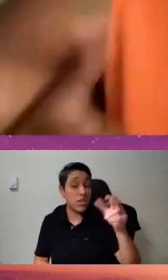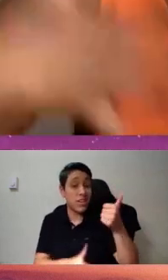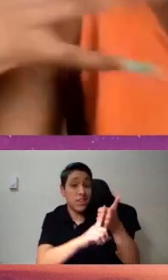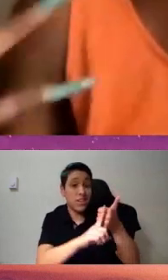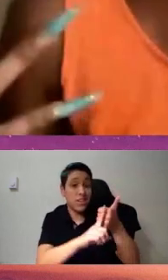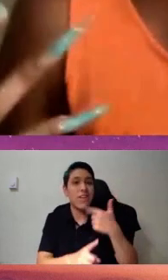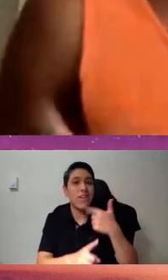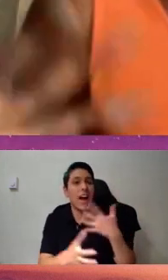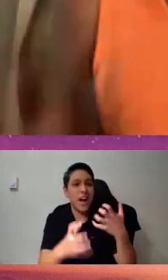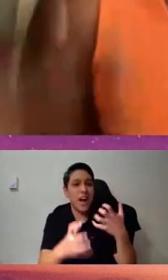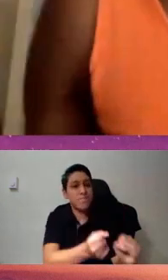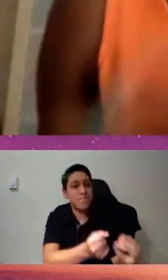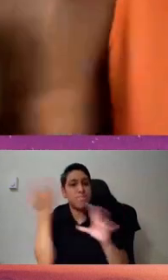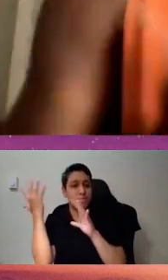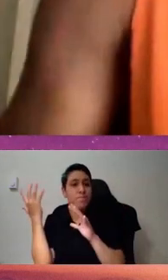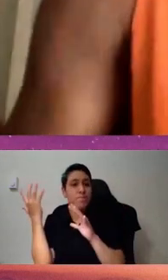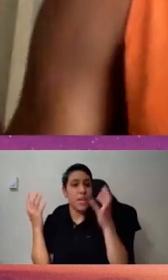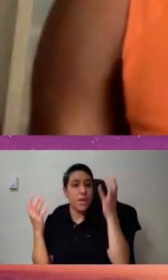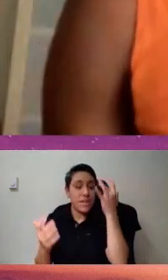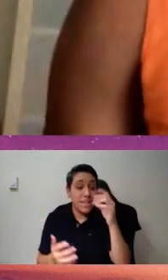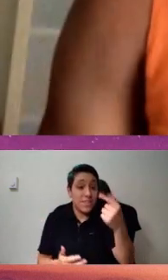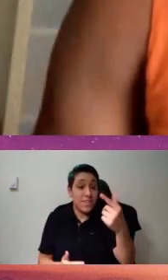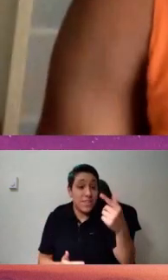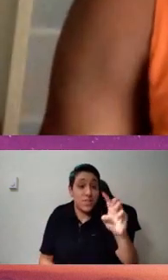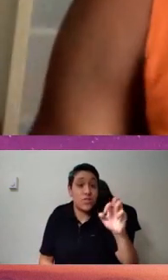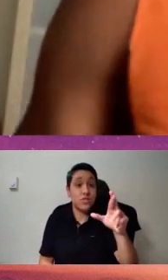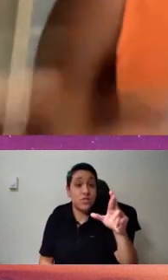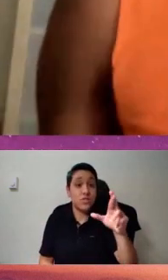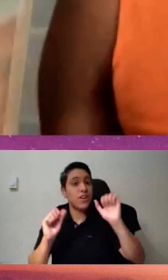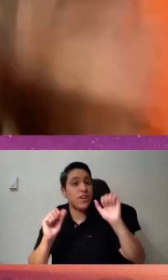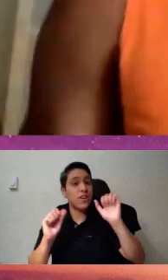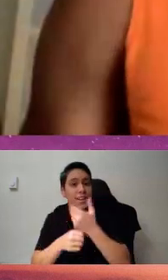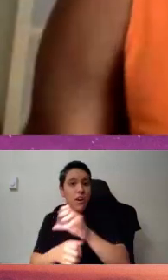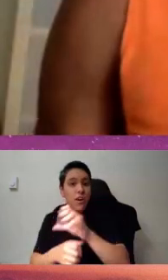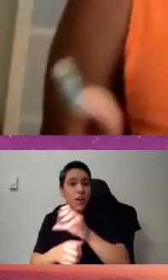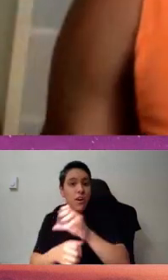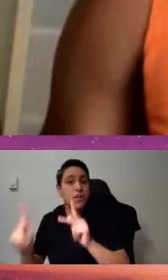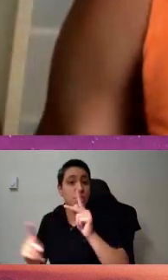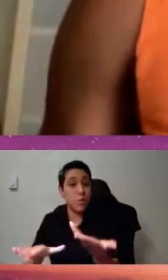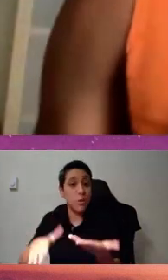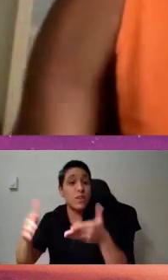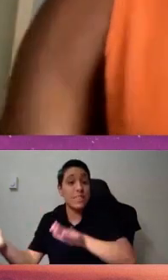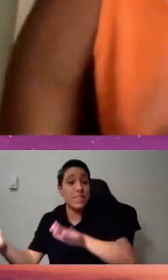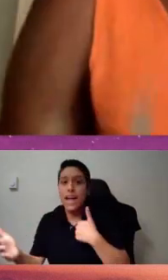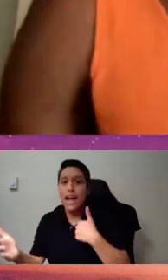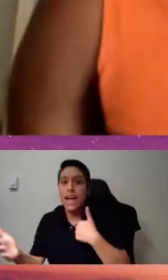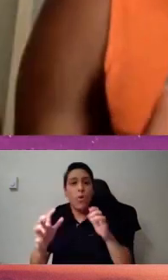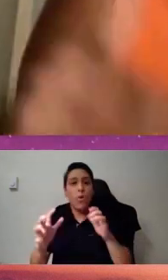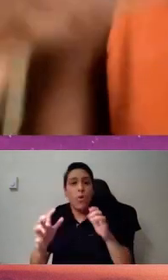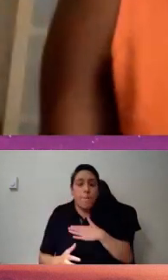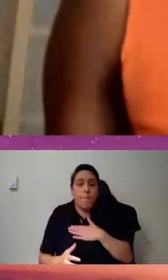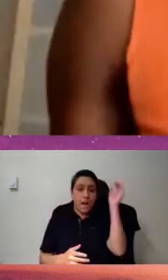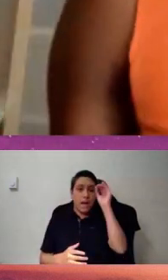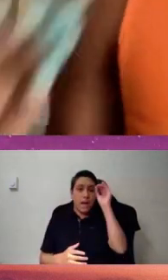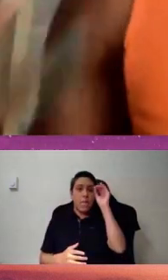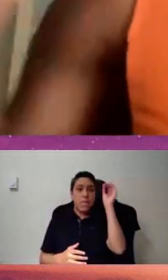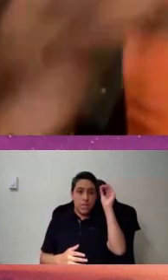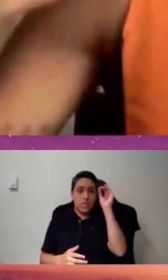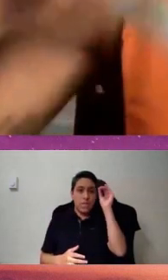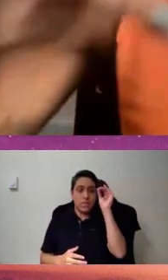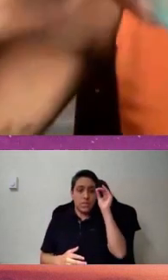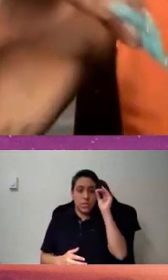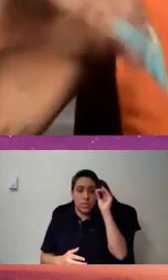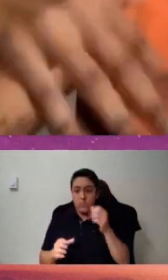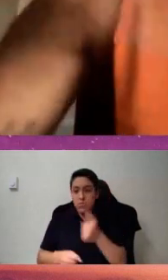I don't want my joy to be at the expense of other people, to be at the deaths of other people. I don't want to be stepping on anyone's neck,